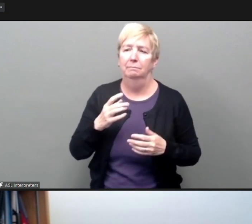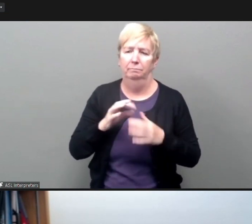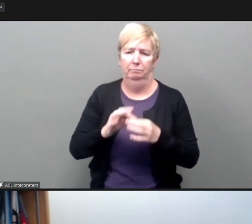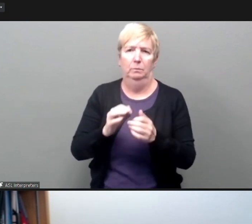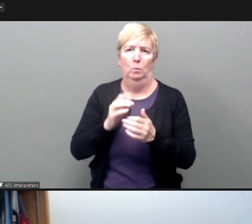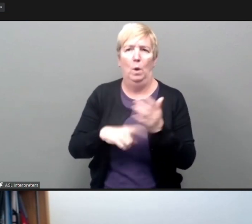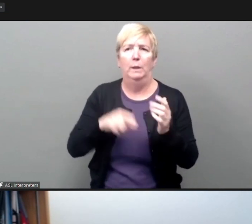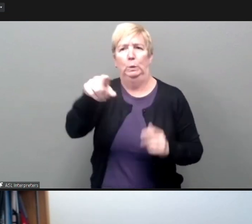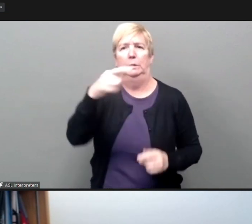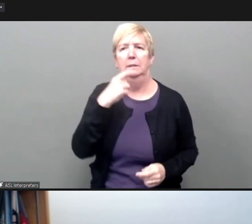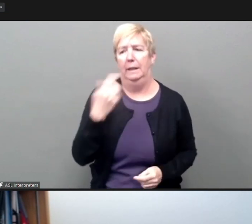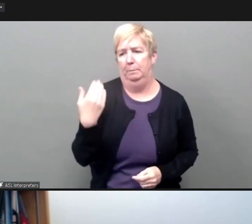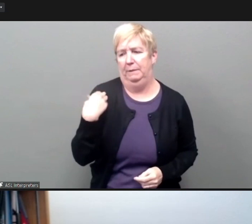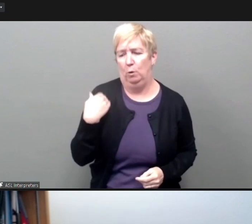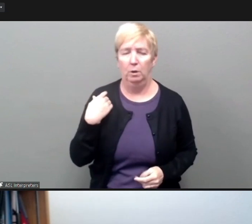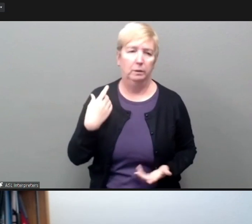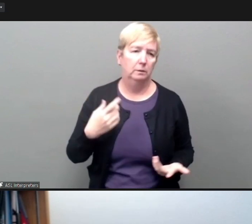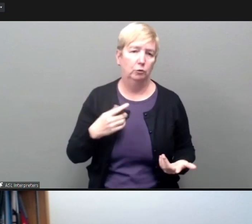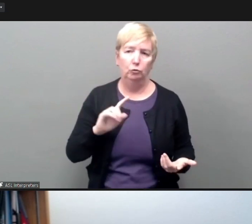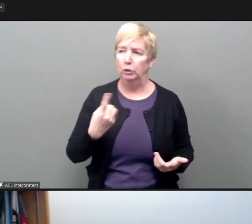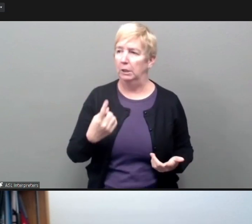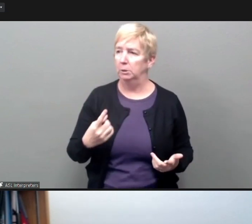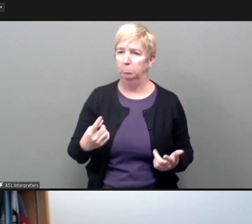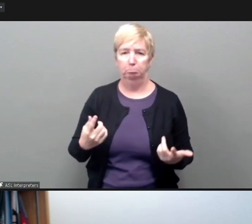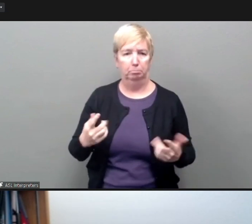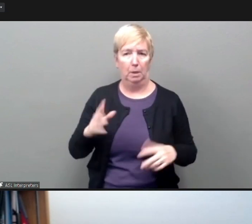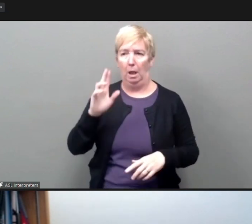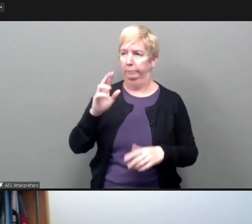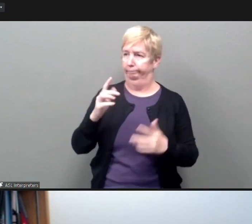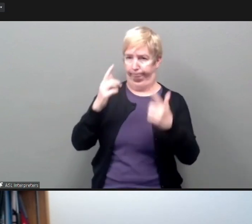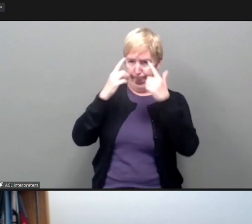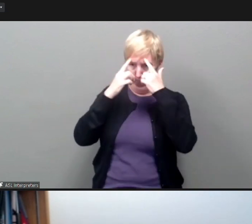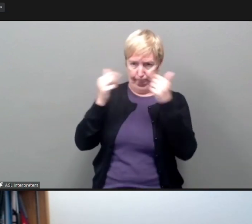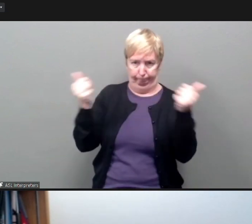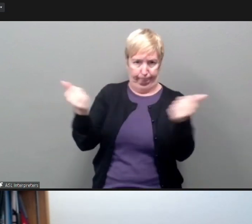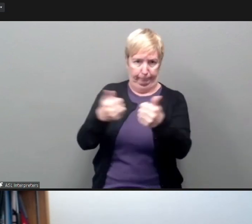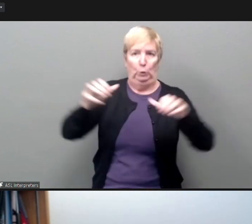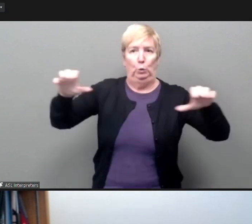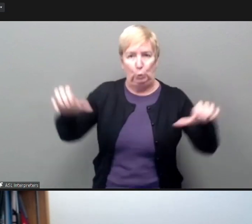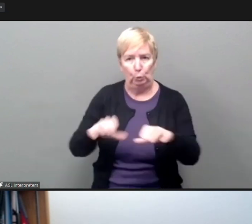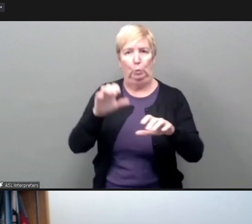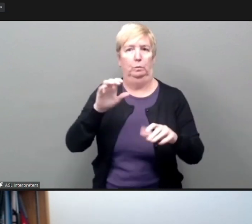that at this point it's really up for everybody to do their part?